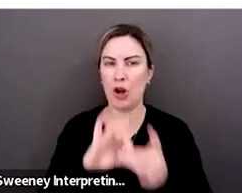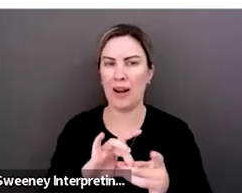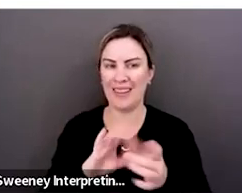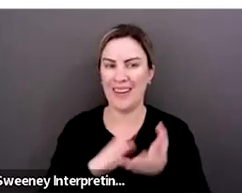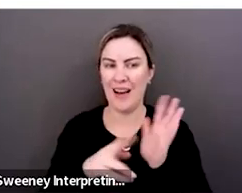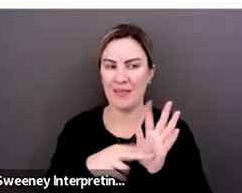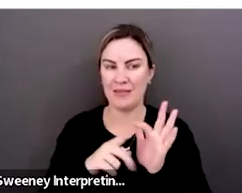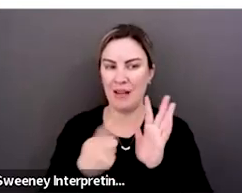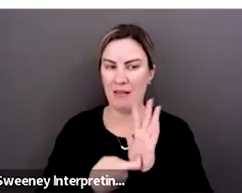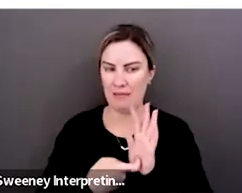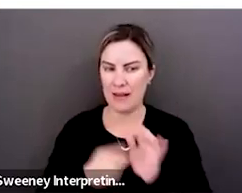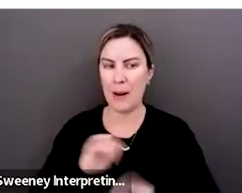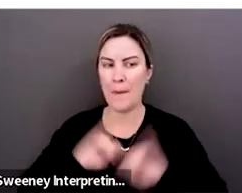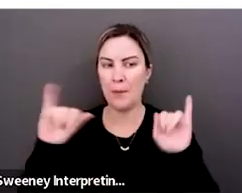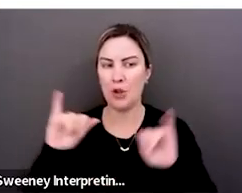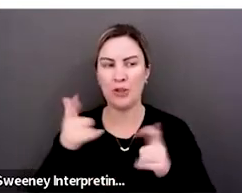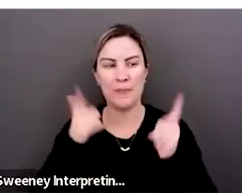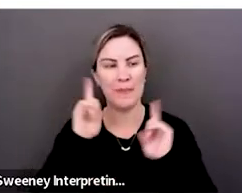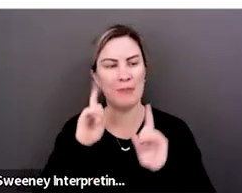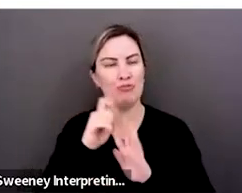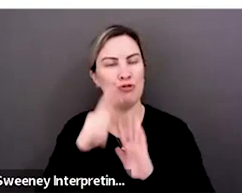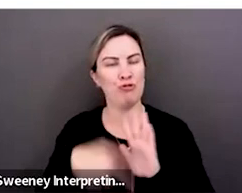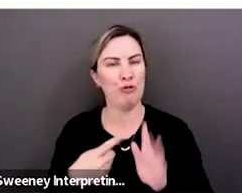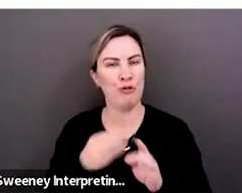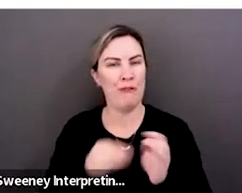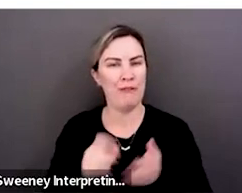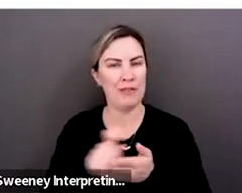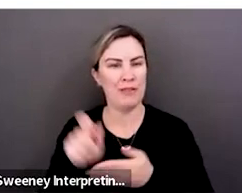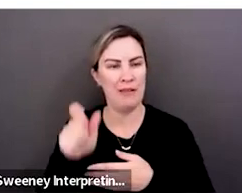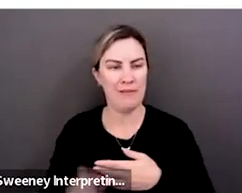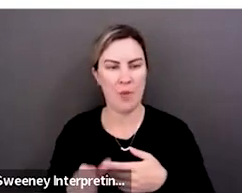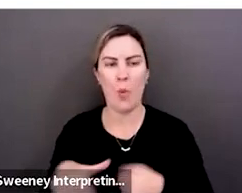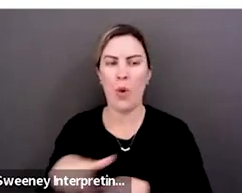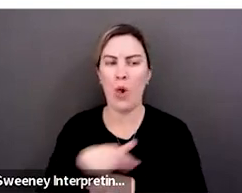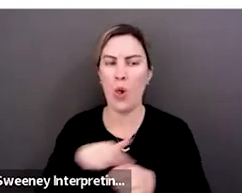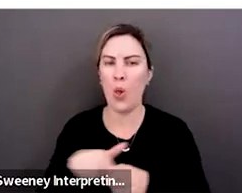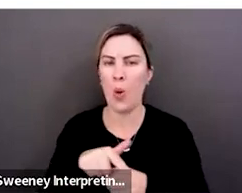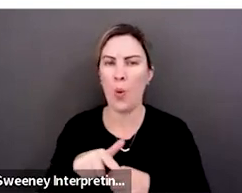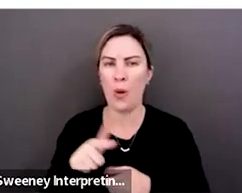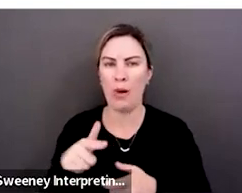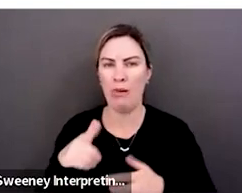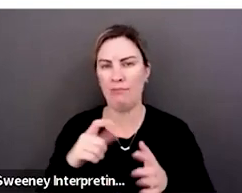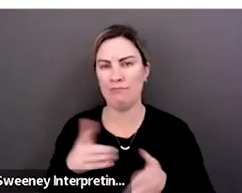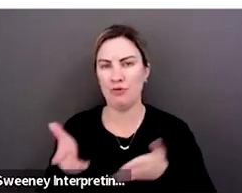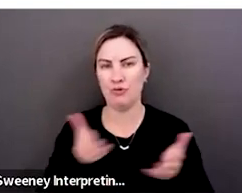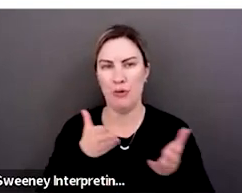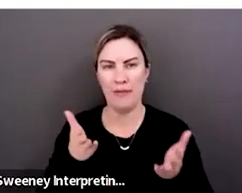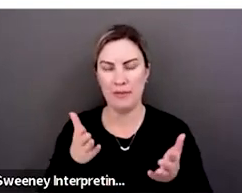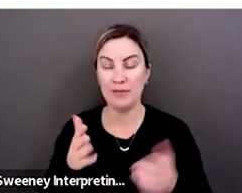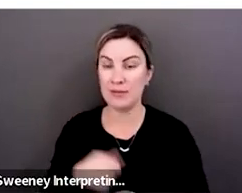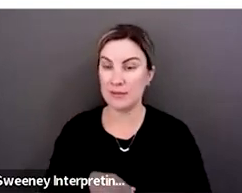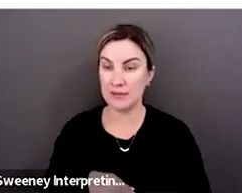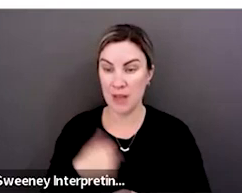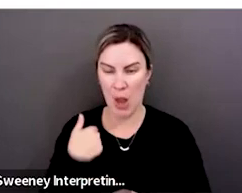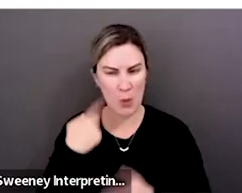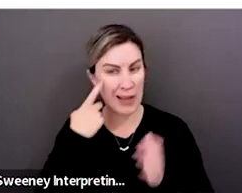New South Wales Local Land Services. Welcome, Heidi. I would like to acknowledge that Raylene Bock is, we